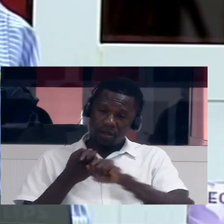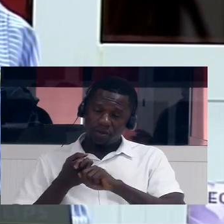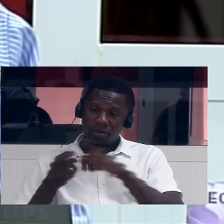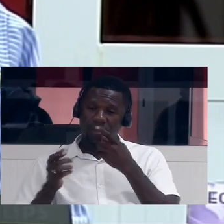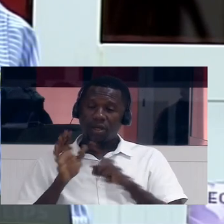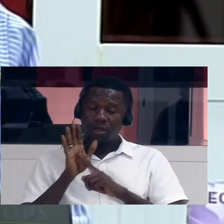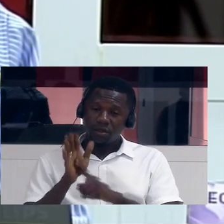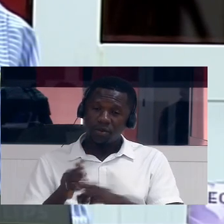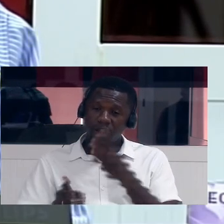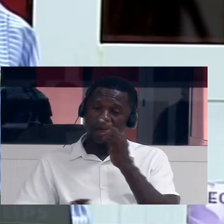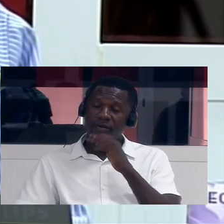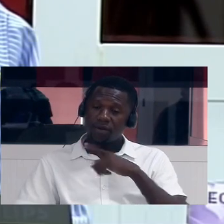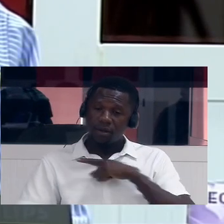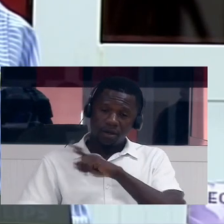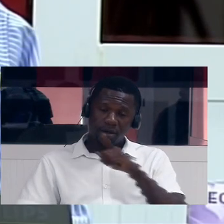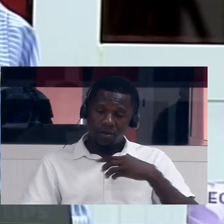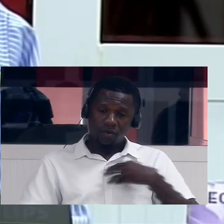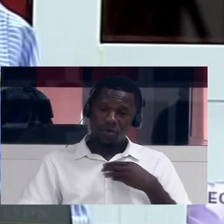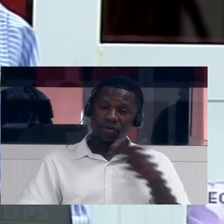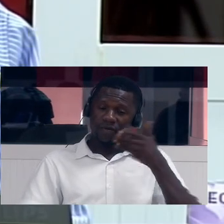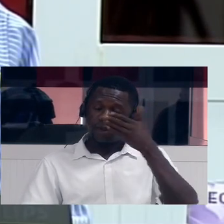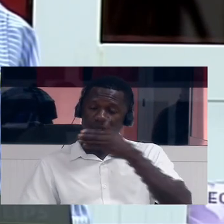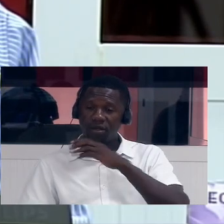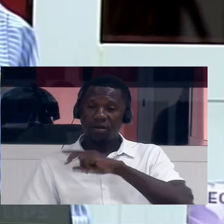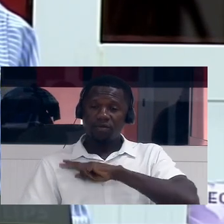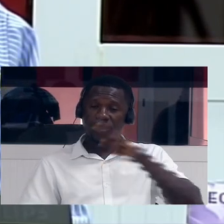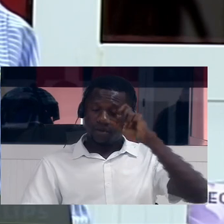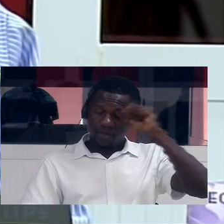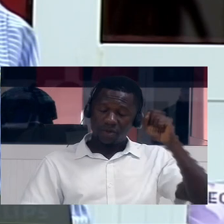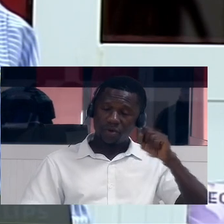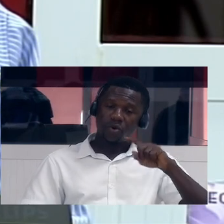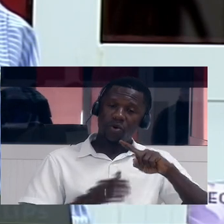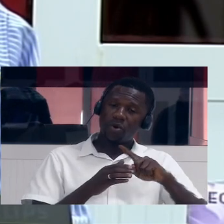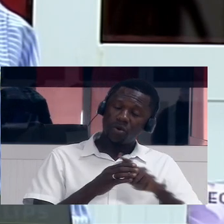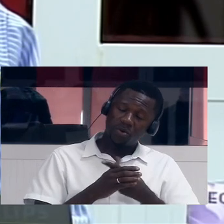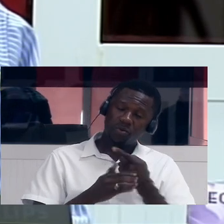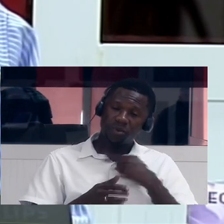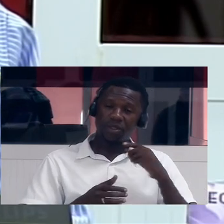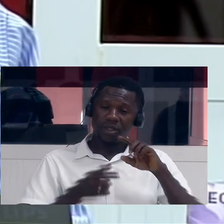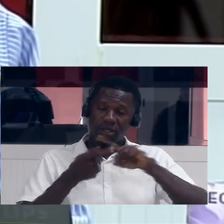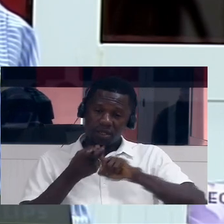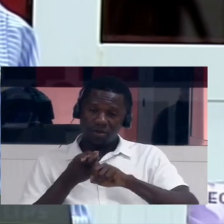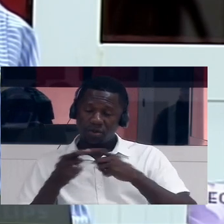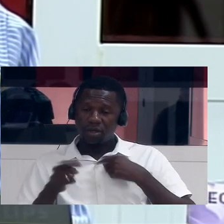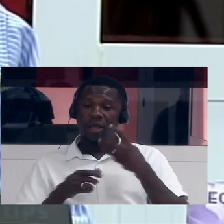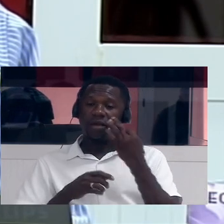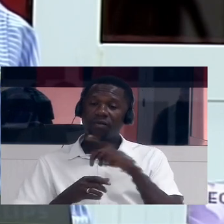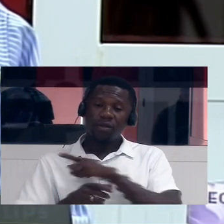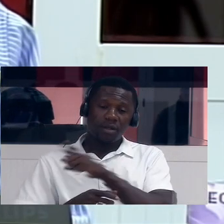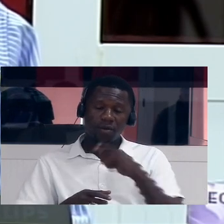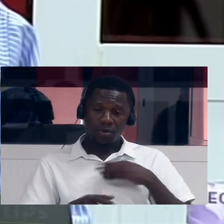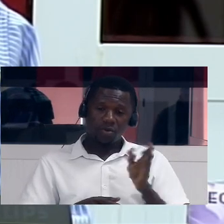they wanted to visit the vice president, or was it in relation to if they were going to demonstrate?